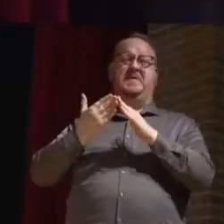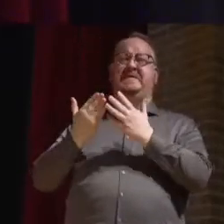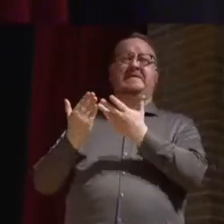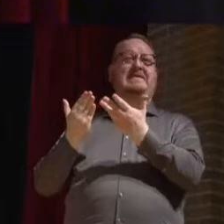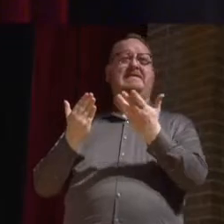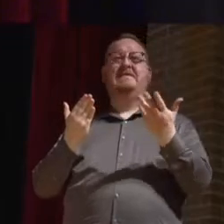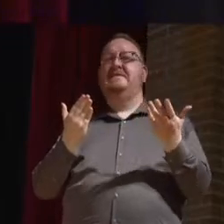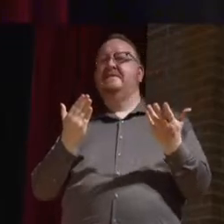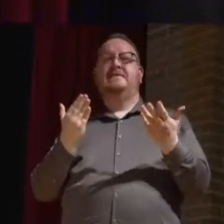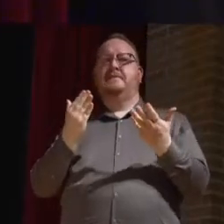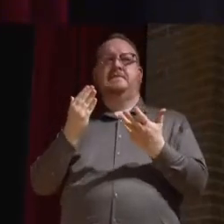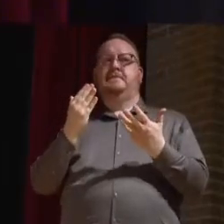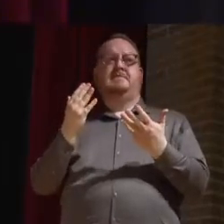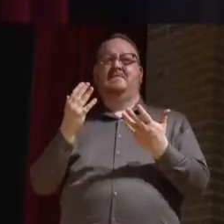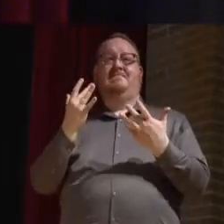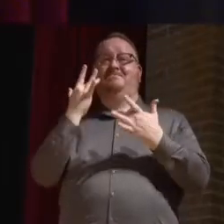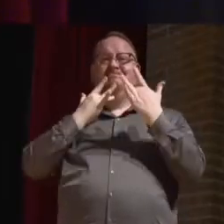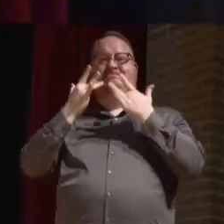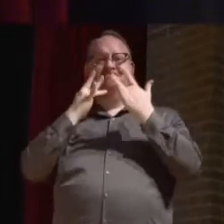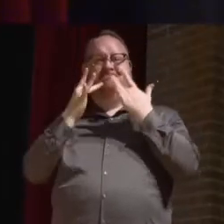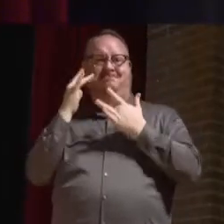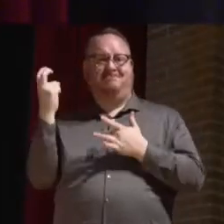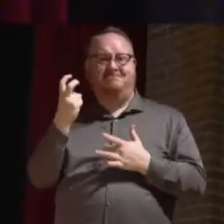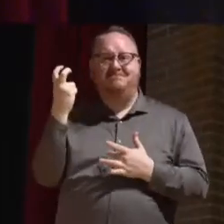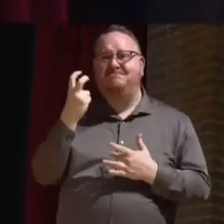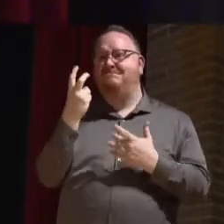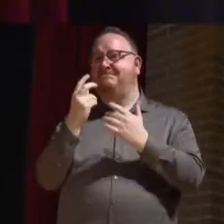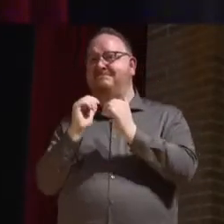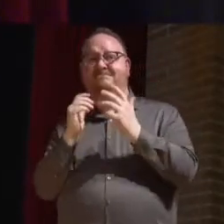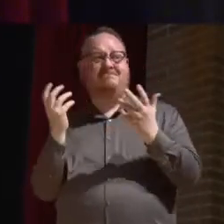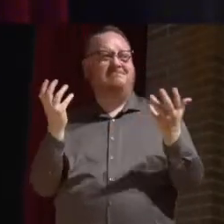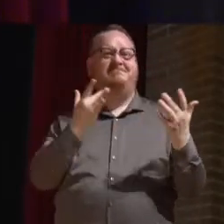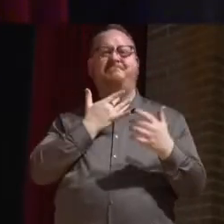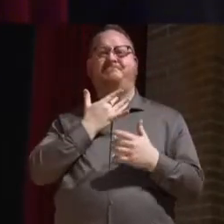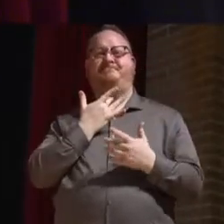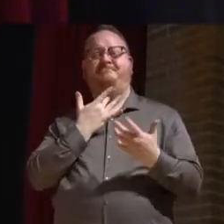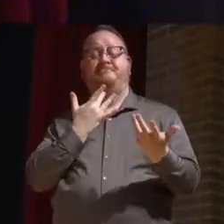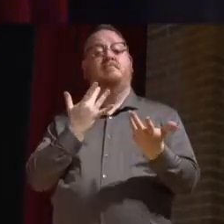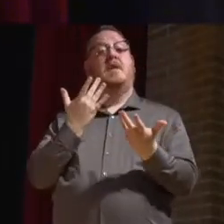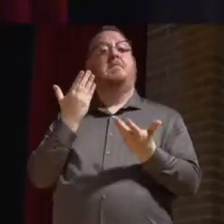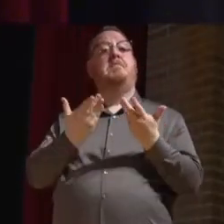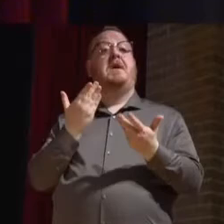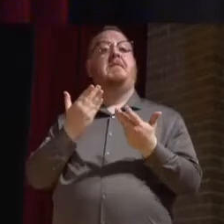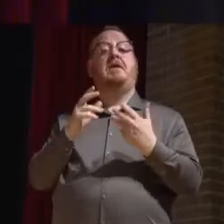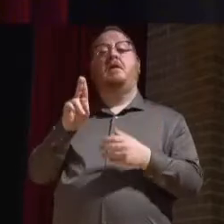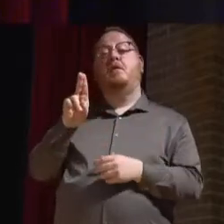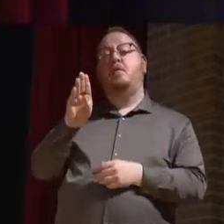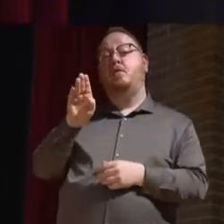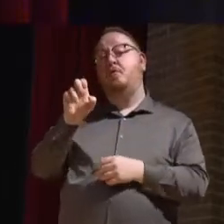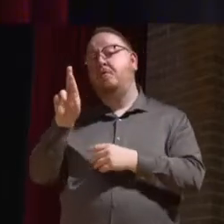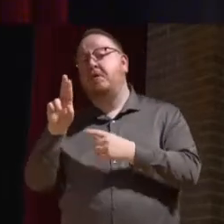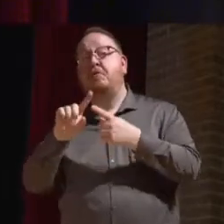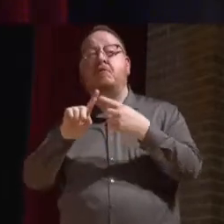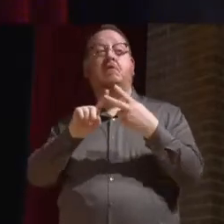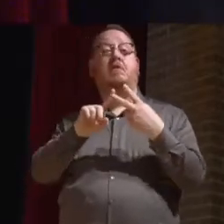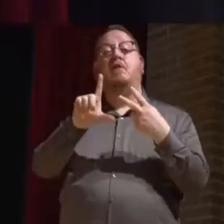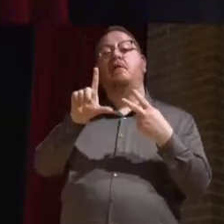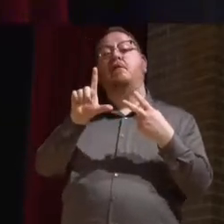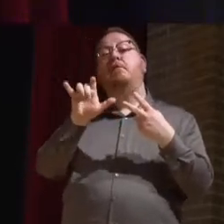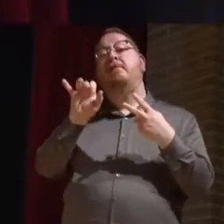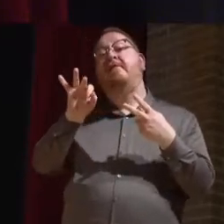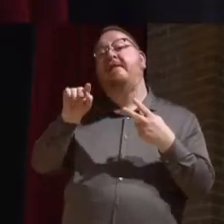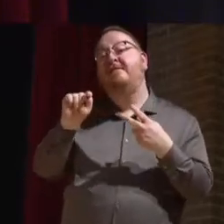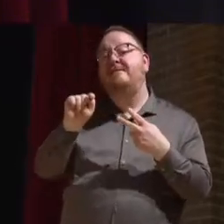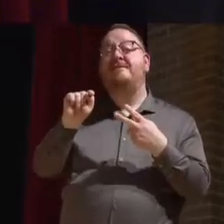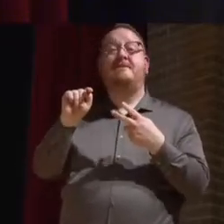that mass transportation as much, is there some type of Uber or Lyft with drivers who have some